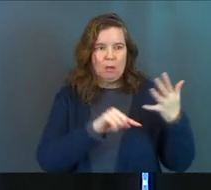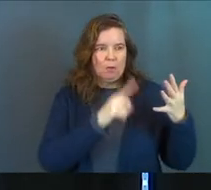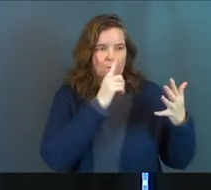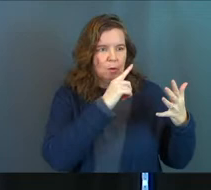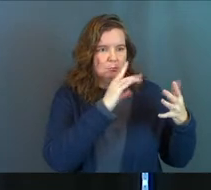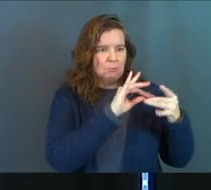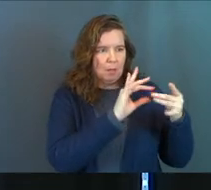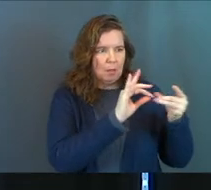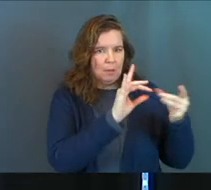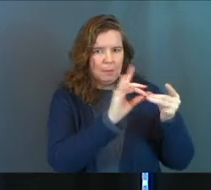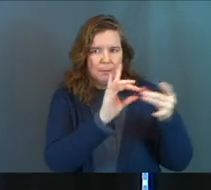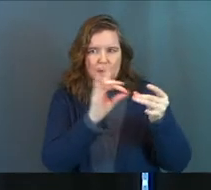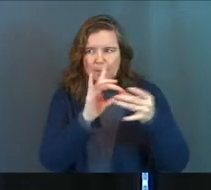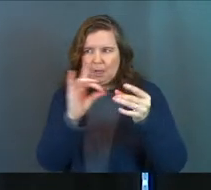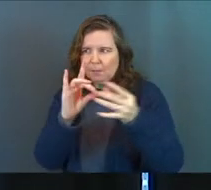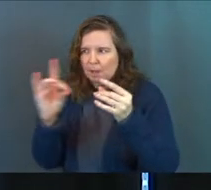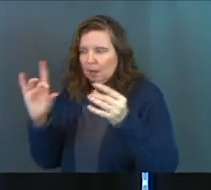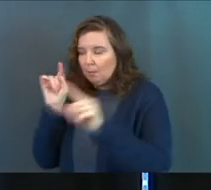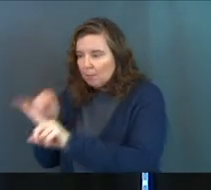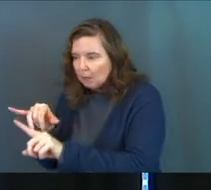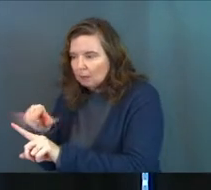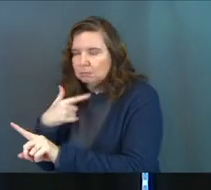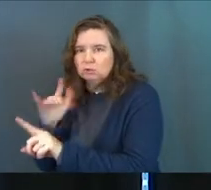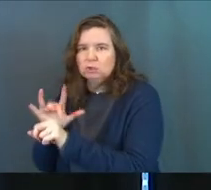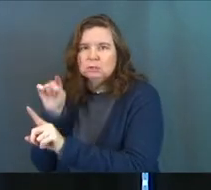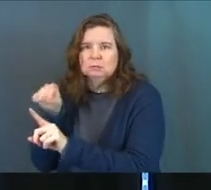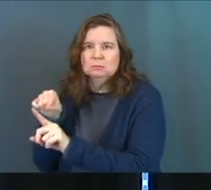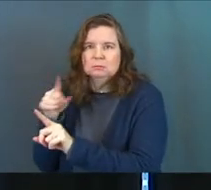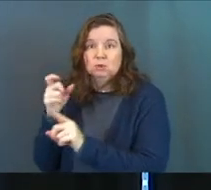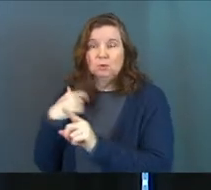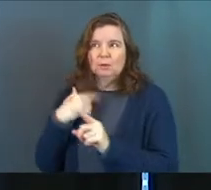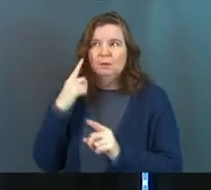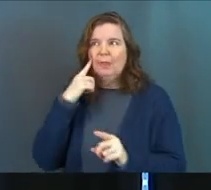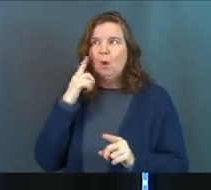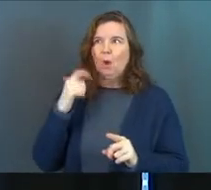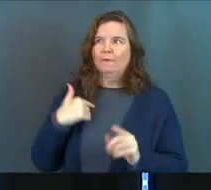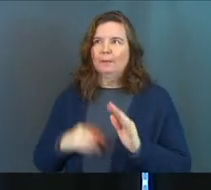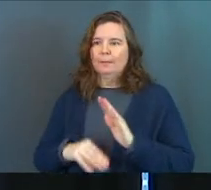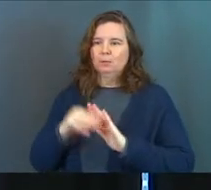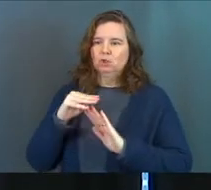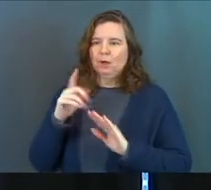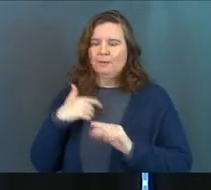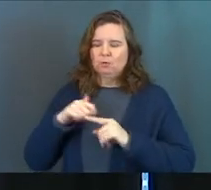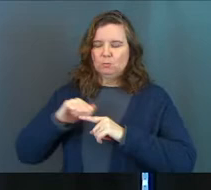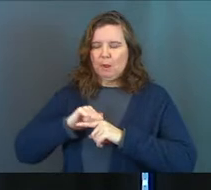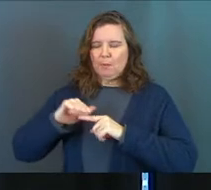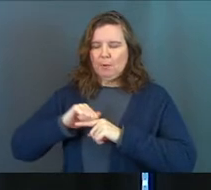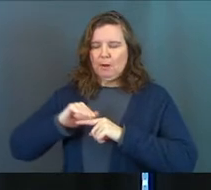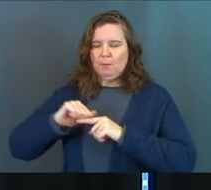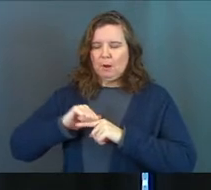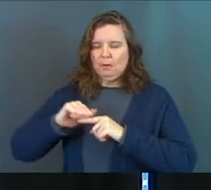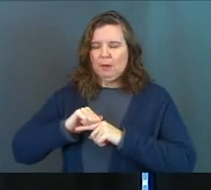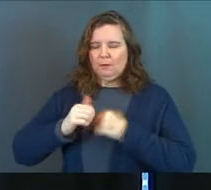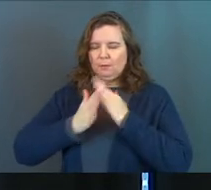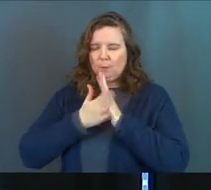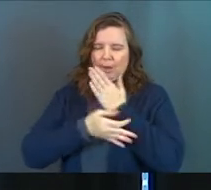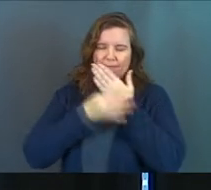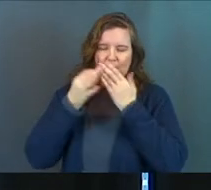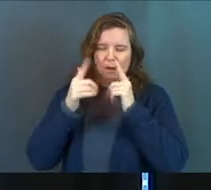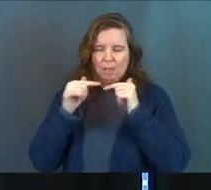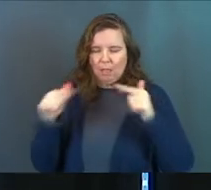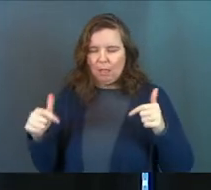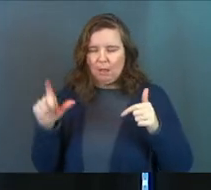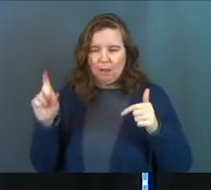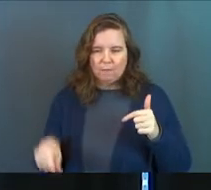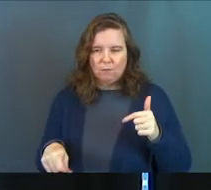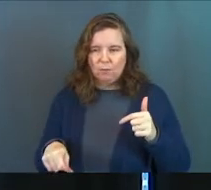there. Sometimes we think you've got to be a mature Christian. You've got to practice at this. You've got to pray and fast, and you've got to do all